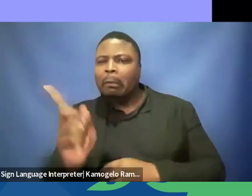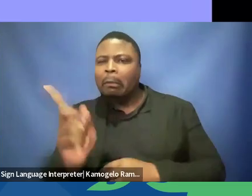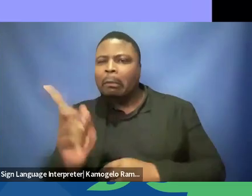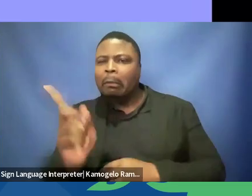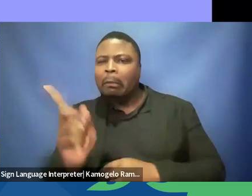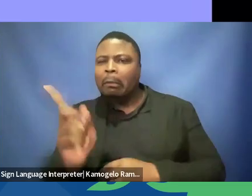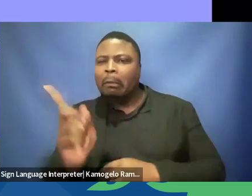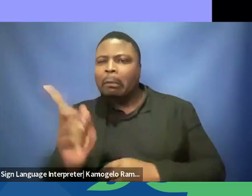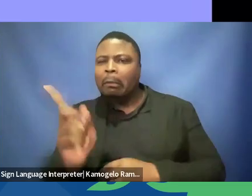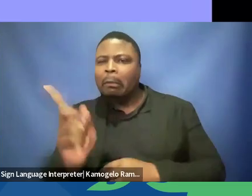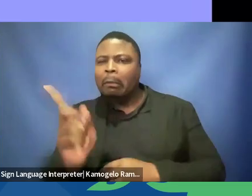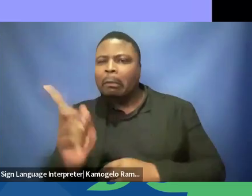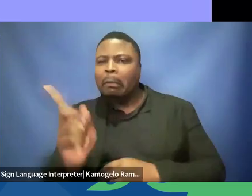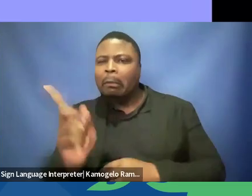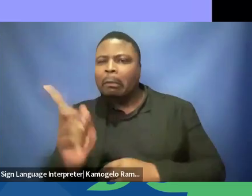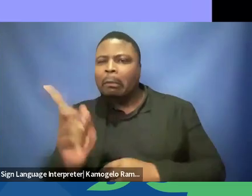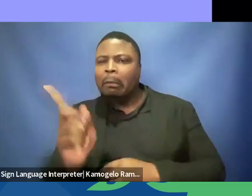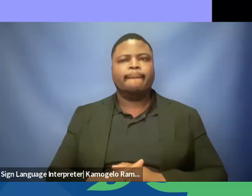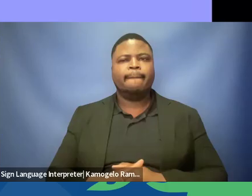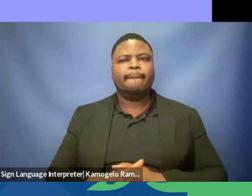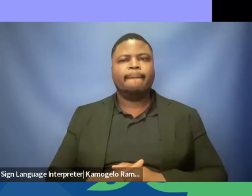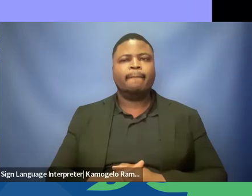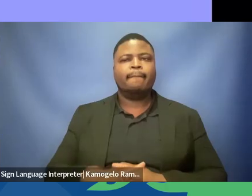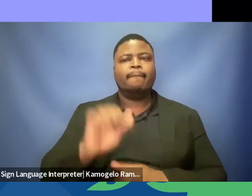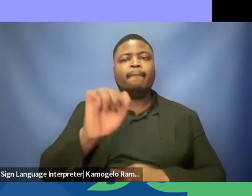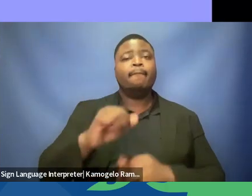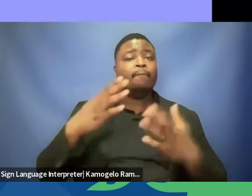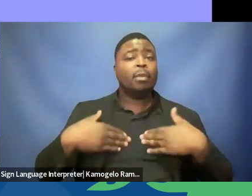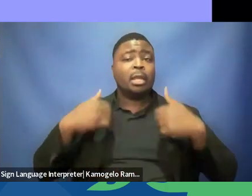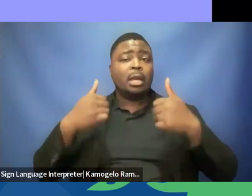HIV access to services in HIV and awareness, whereby we had